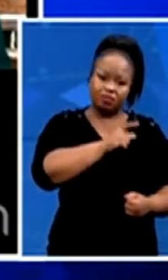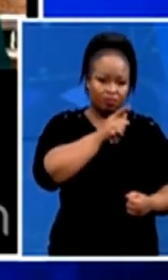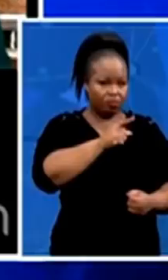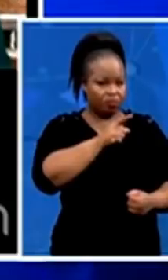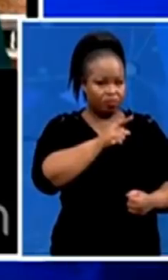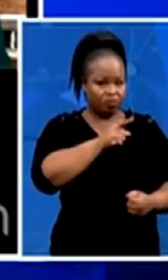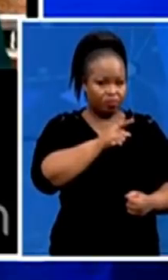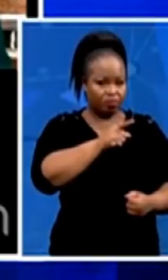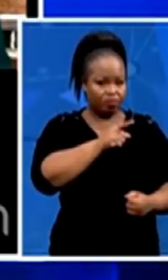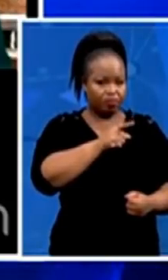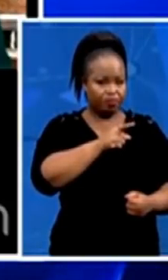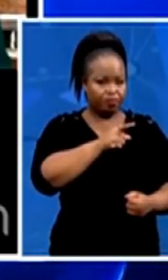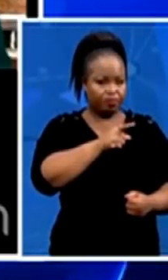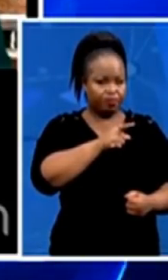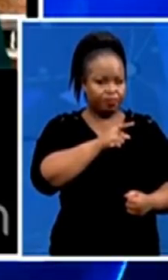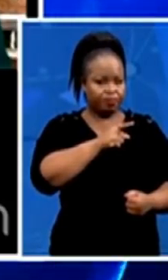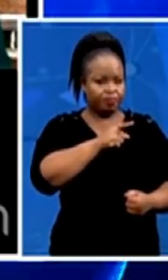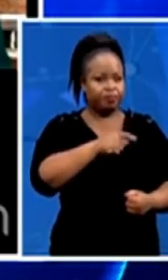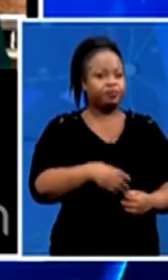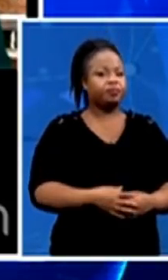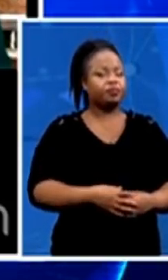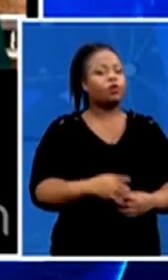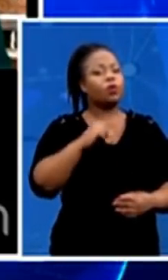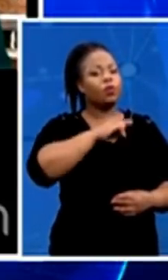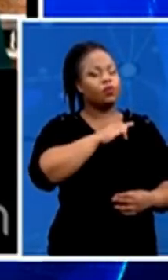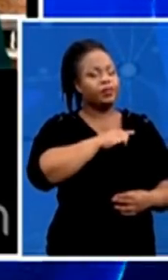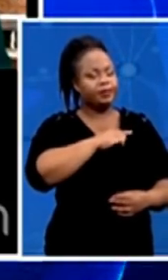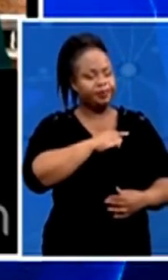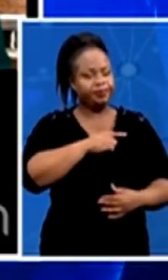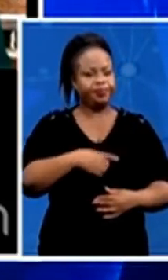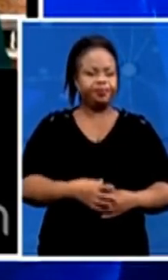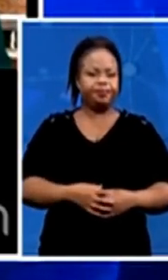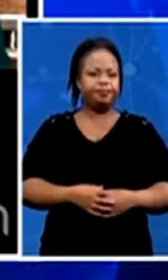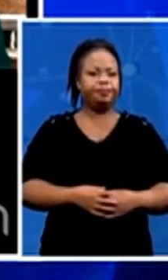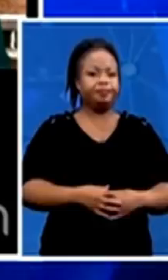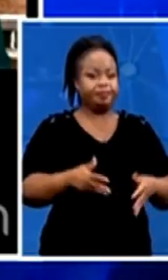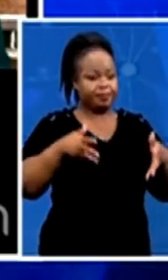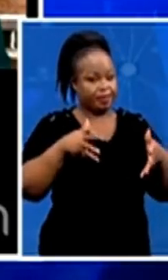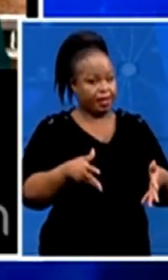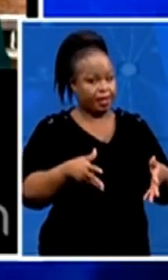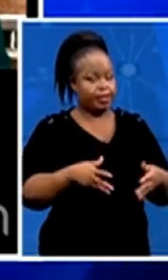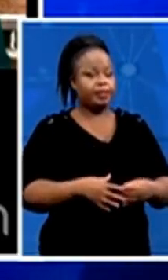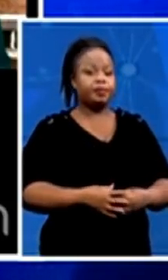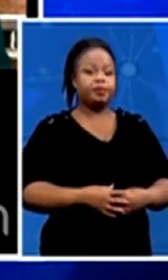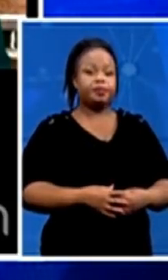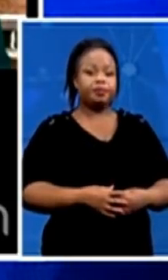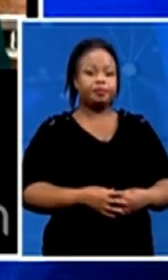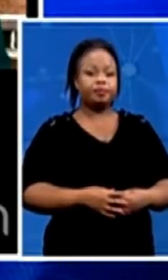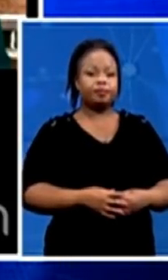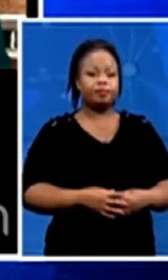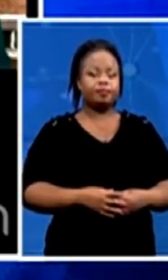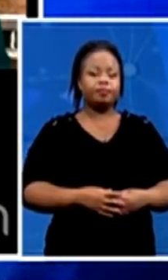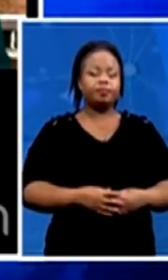stems from the fact that here, the former president